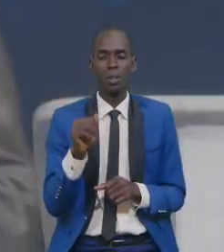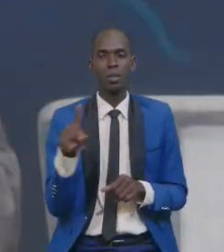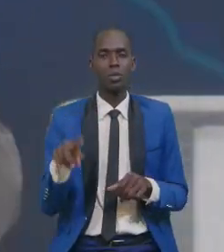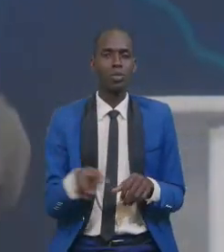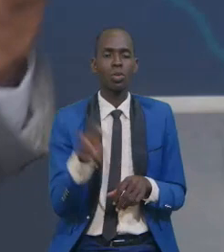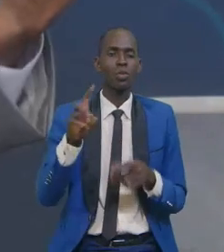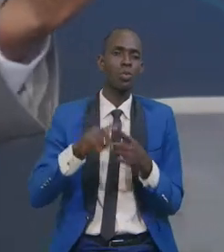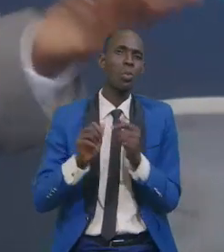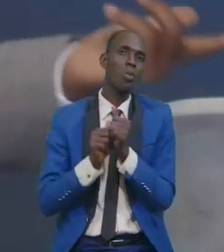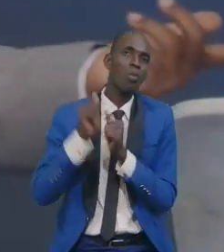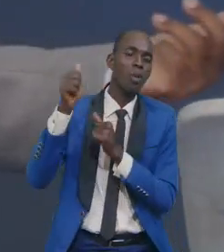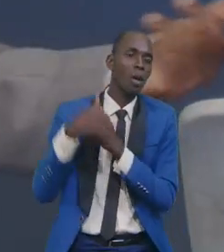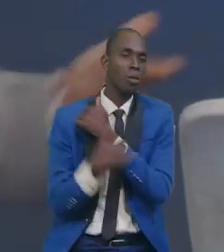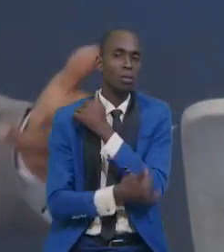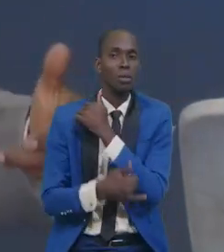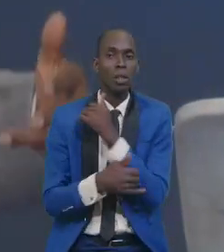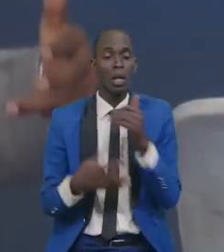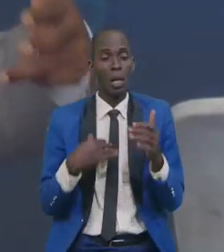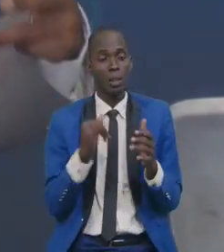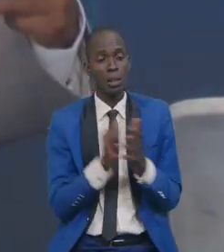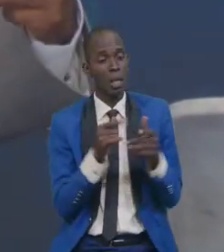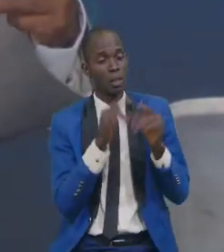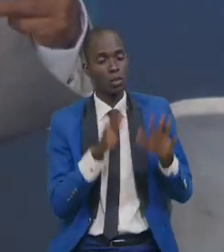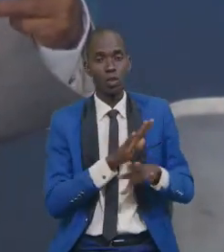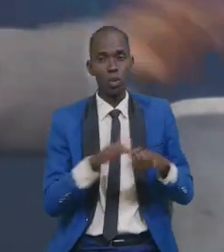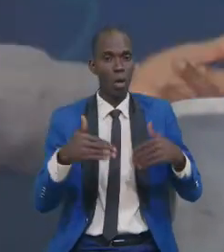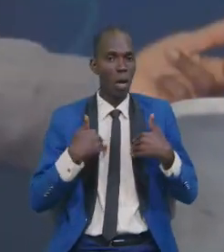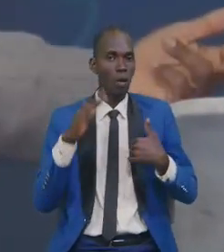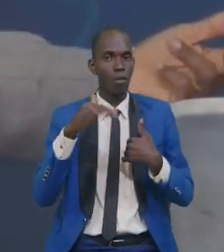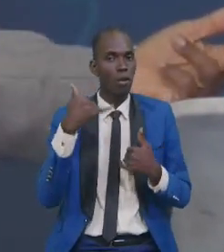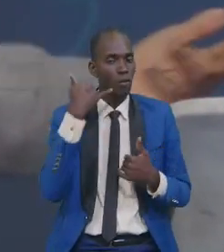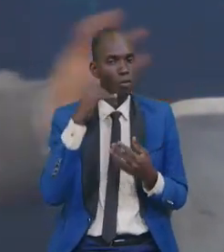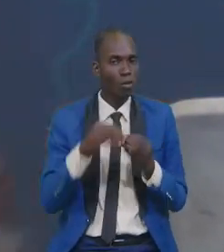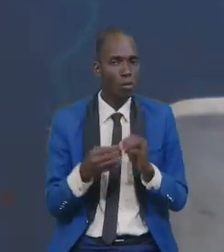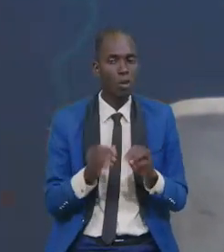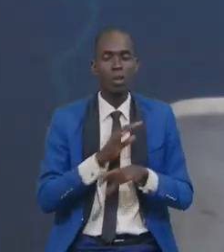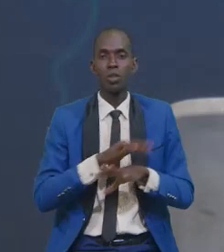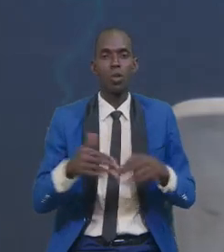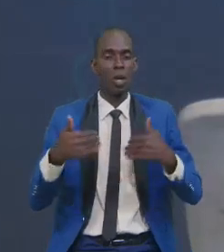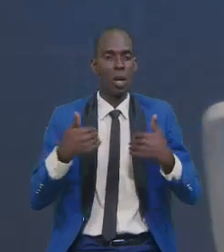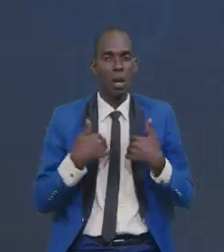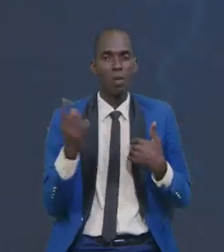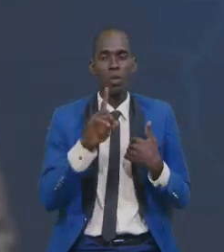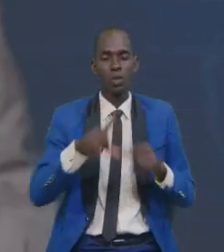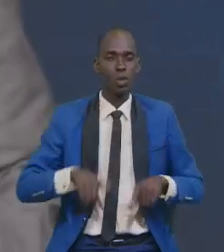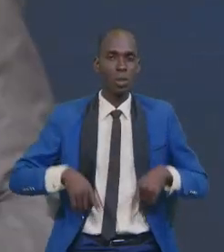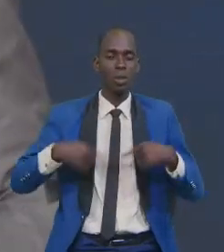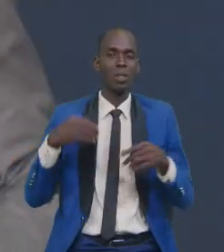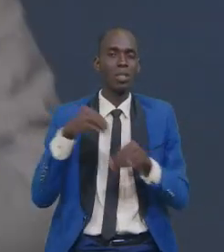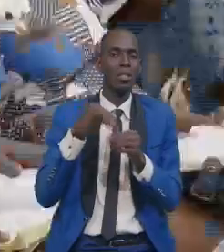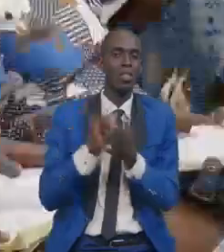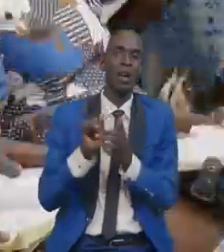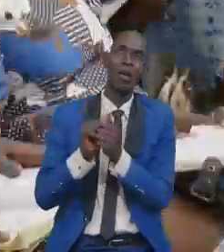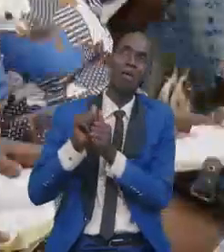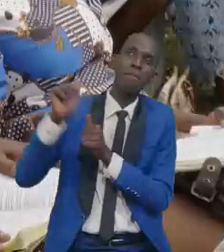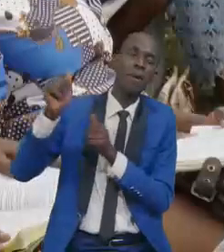he doesn't have your number, he doesn't have your location where you live. You're far away, and